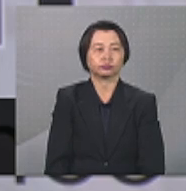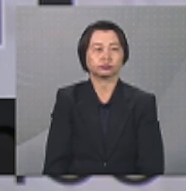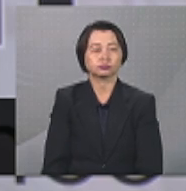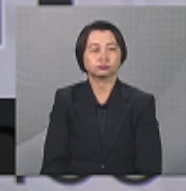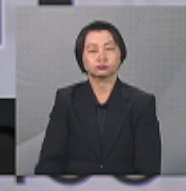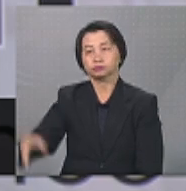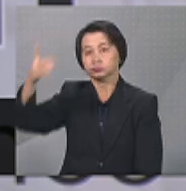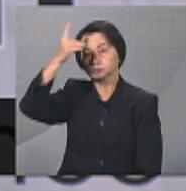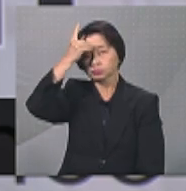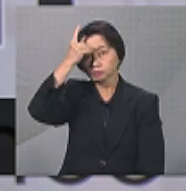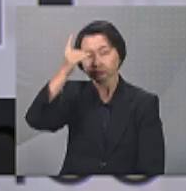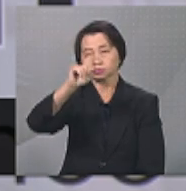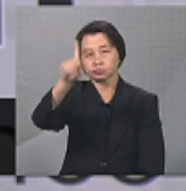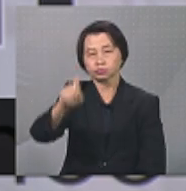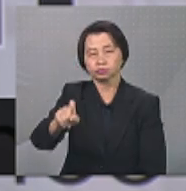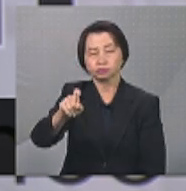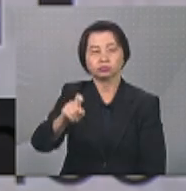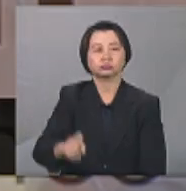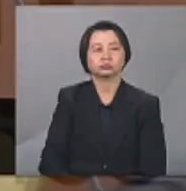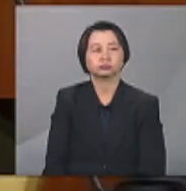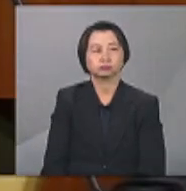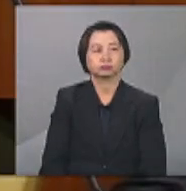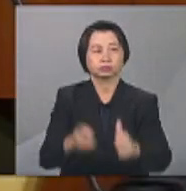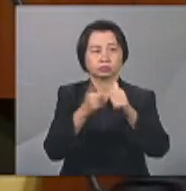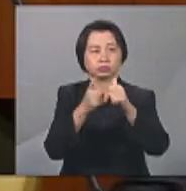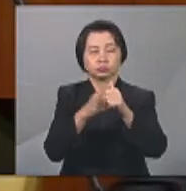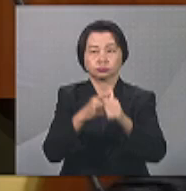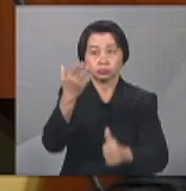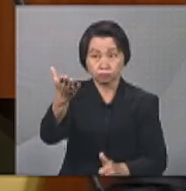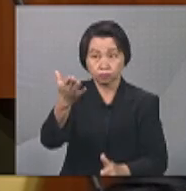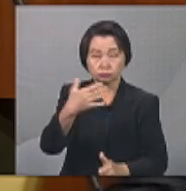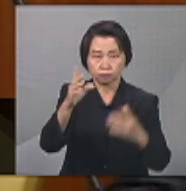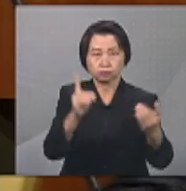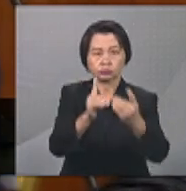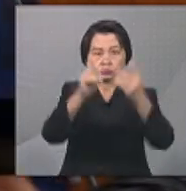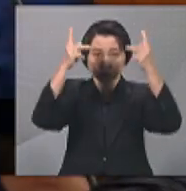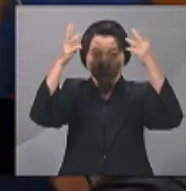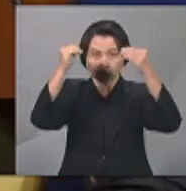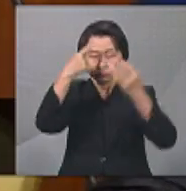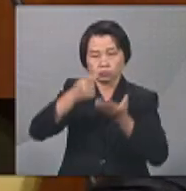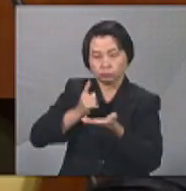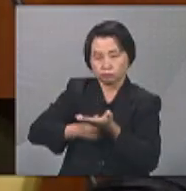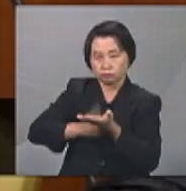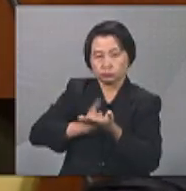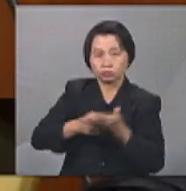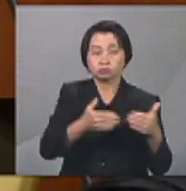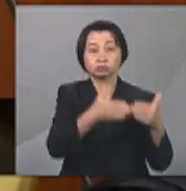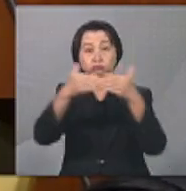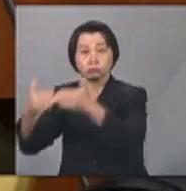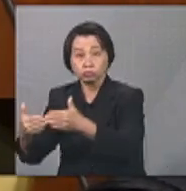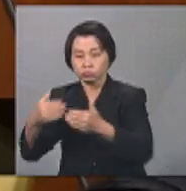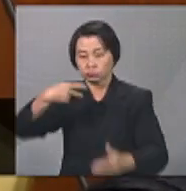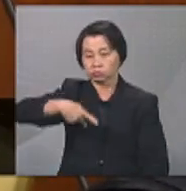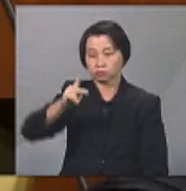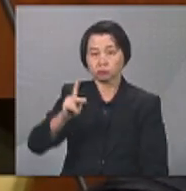Dato, good evening. Firstly, have you met with the Prime Minister to discuss about the extension of the